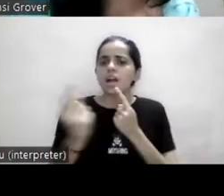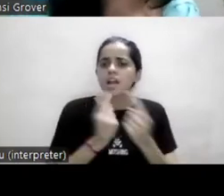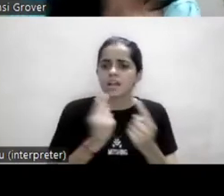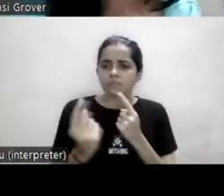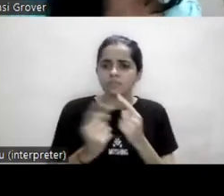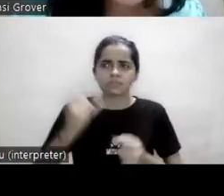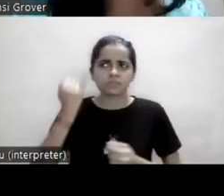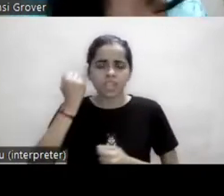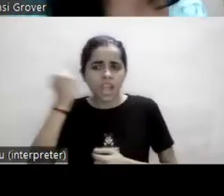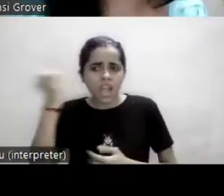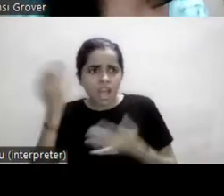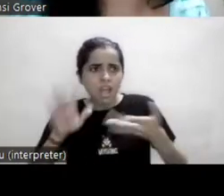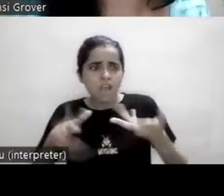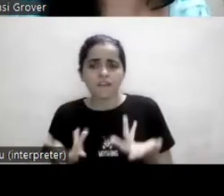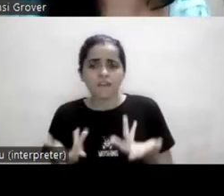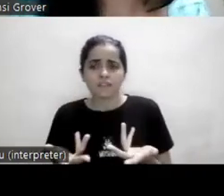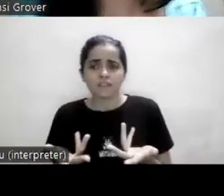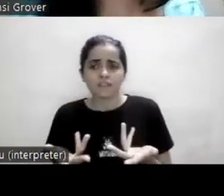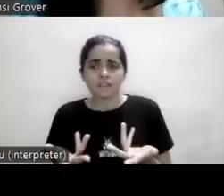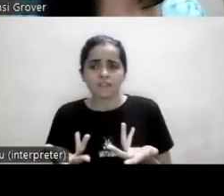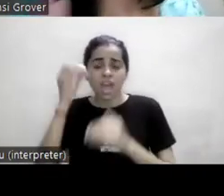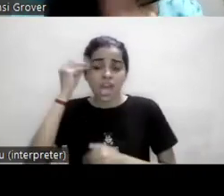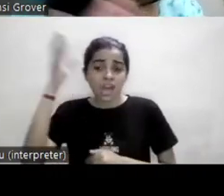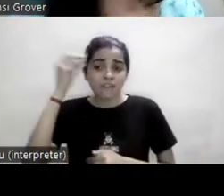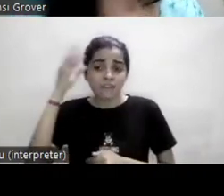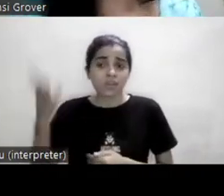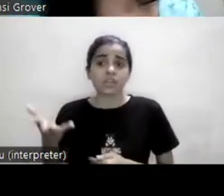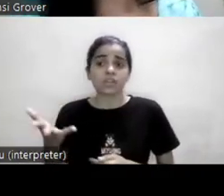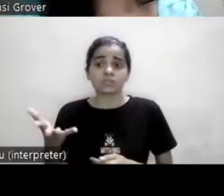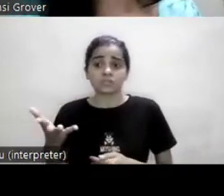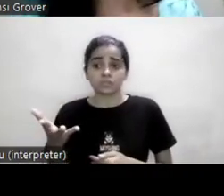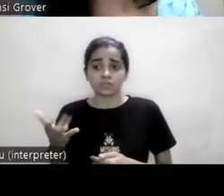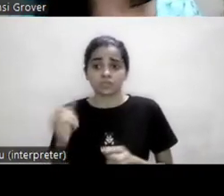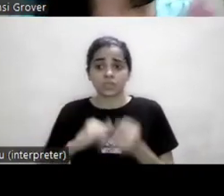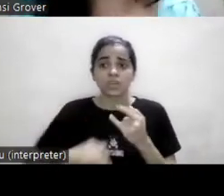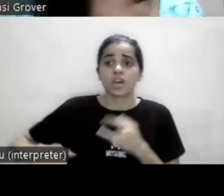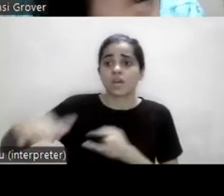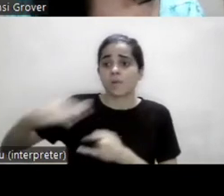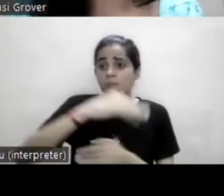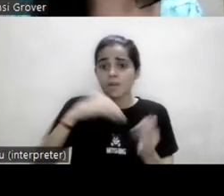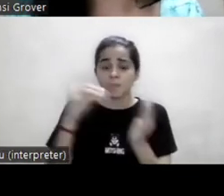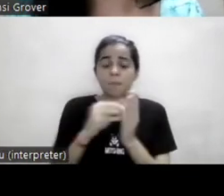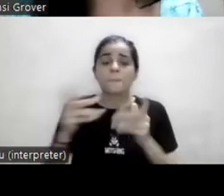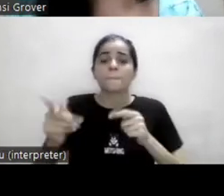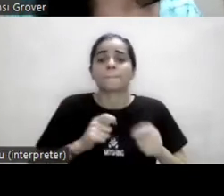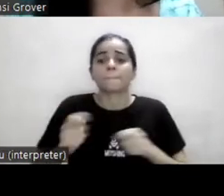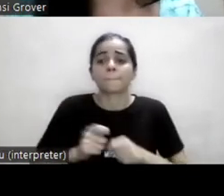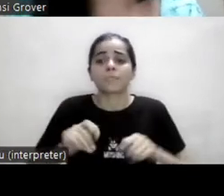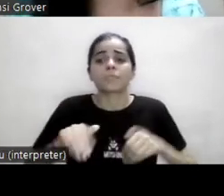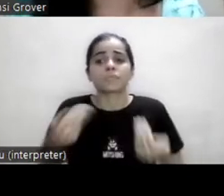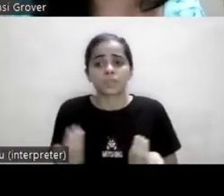idea of sanitization of, you know, the status quo is maintained. You know, the